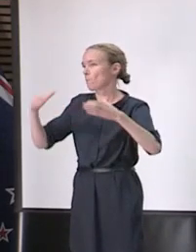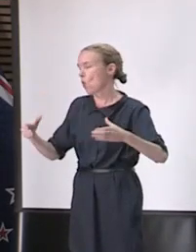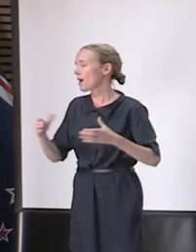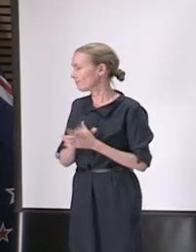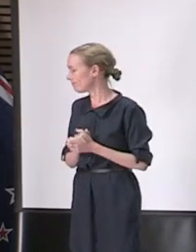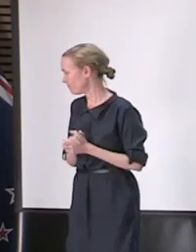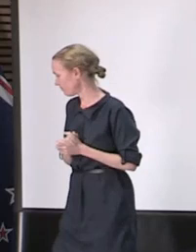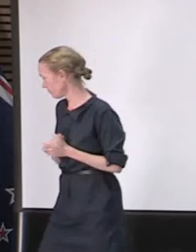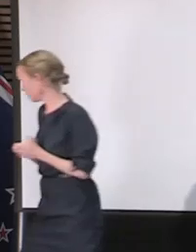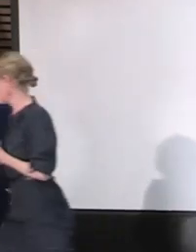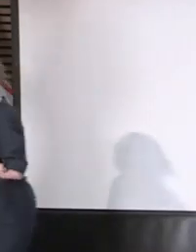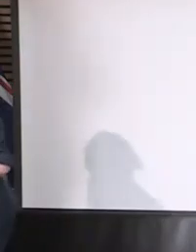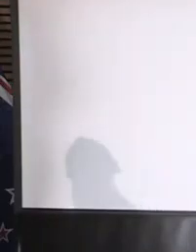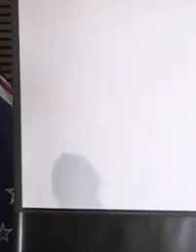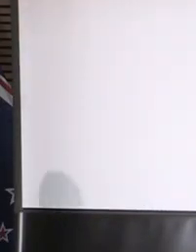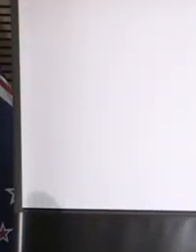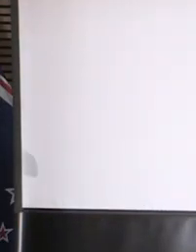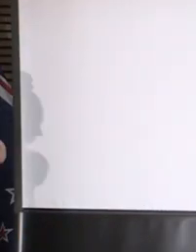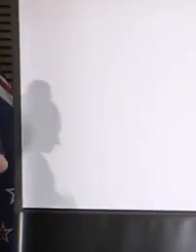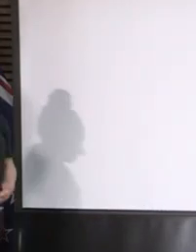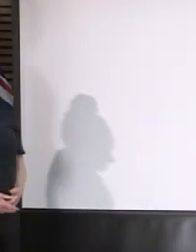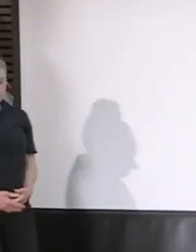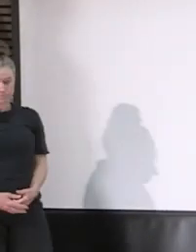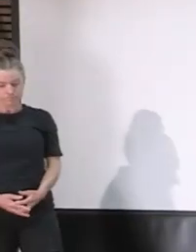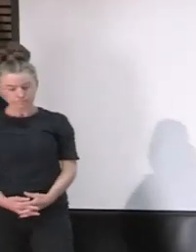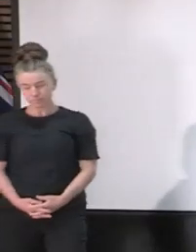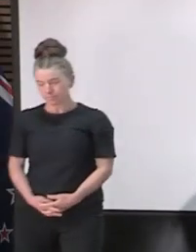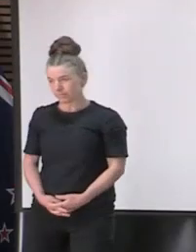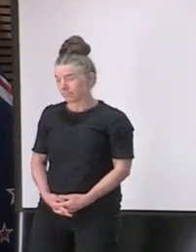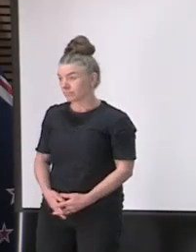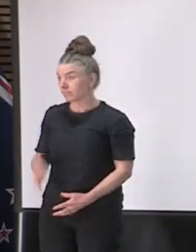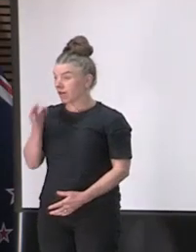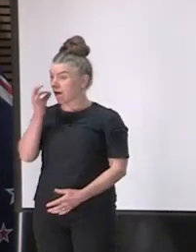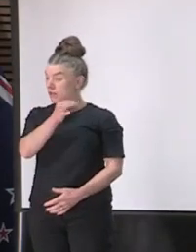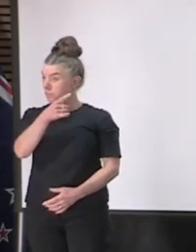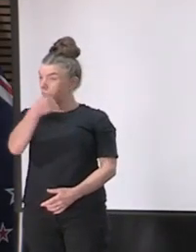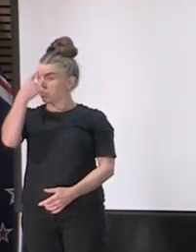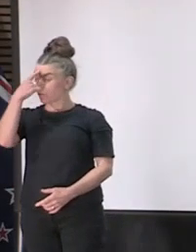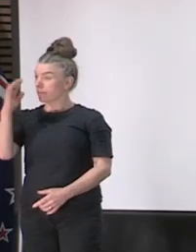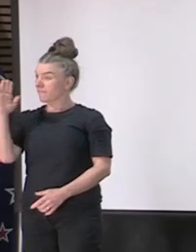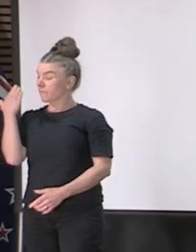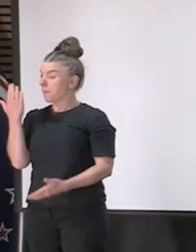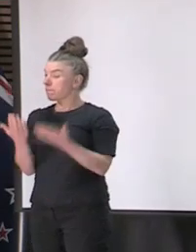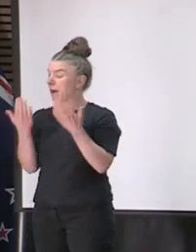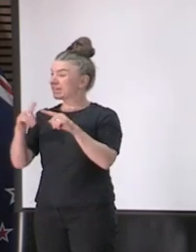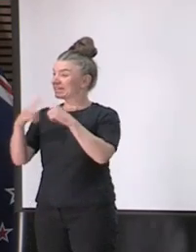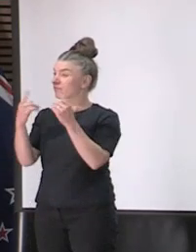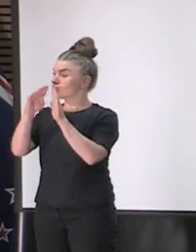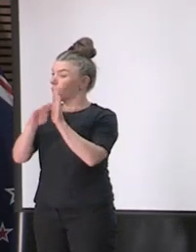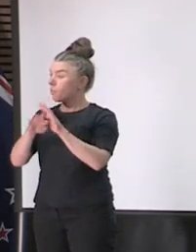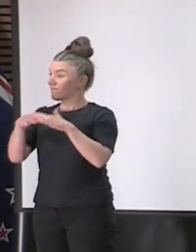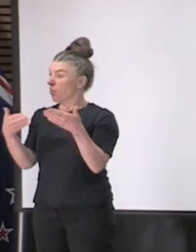Did you consider making an exemption for tangi and funeral? Yeah, we did think it. We did think about whether or not there was a way to do things